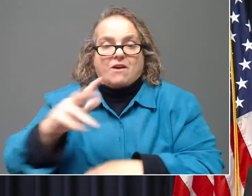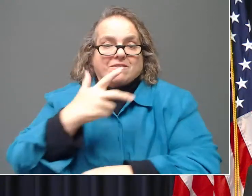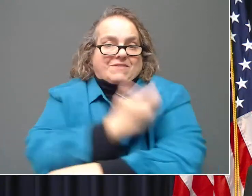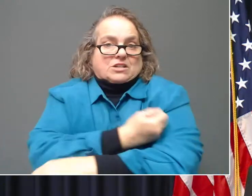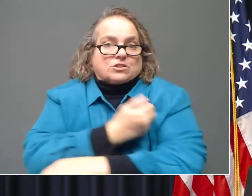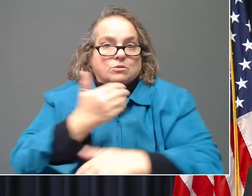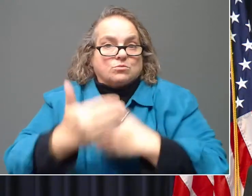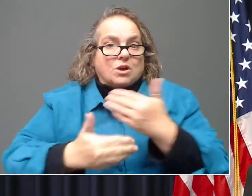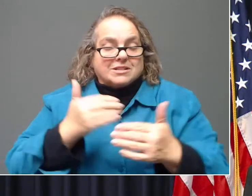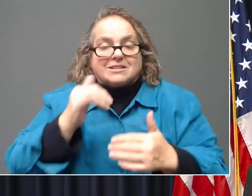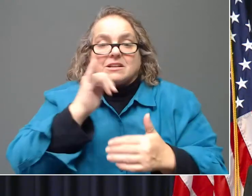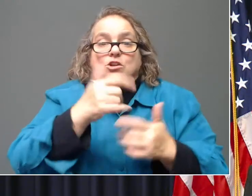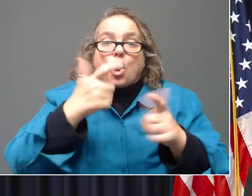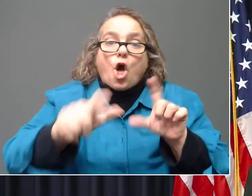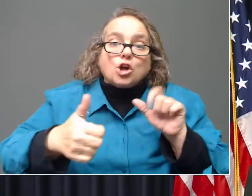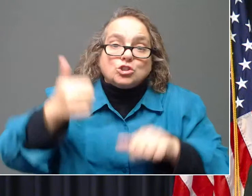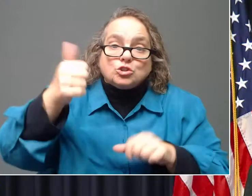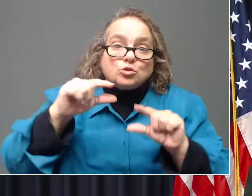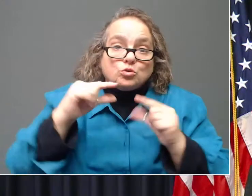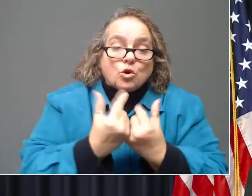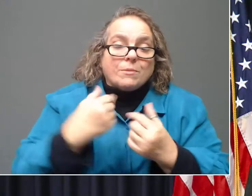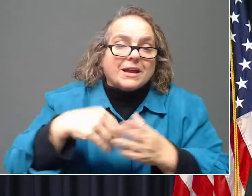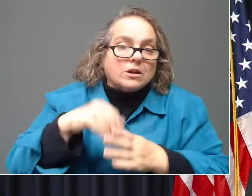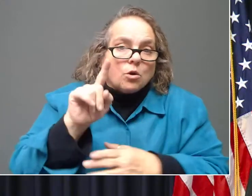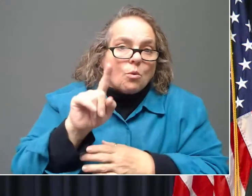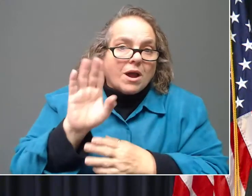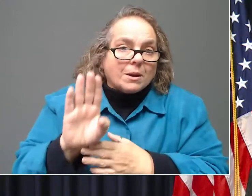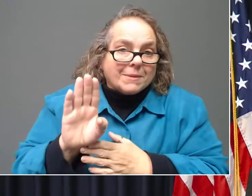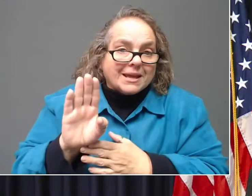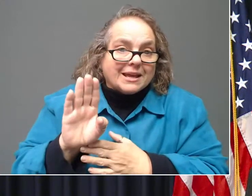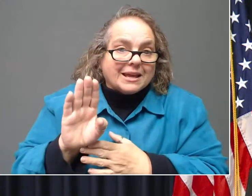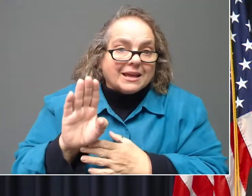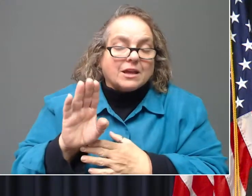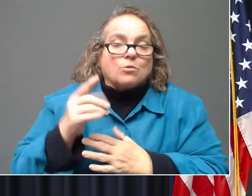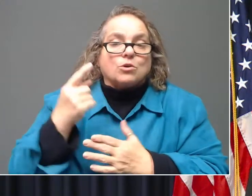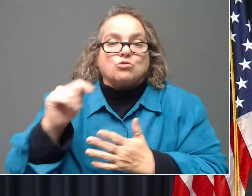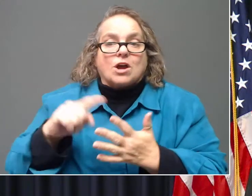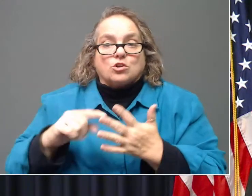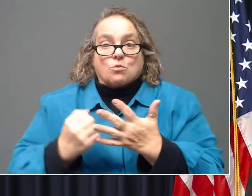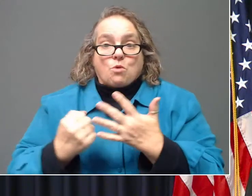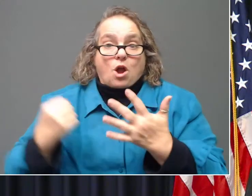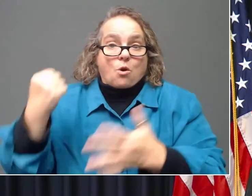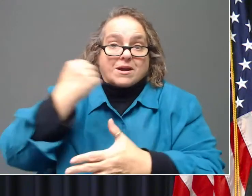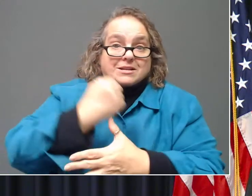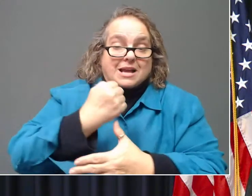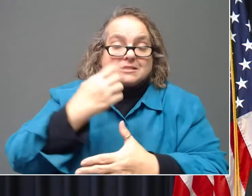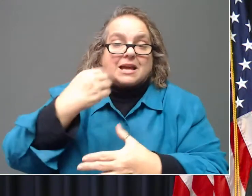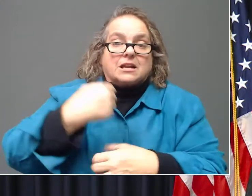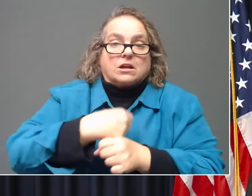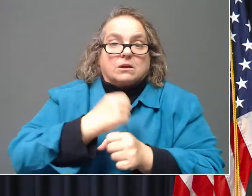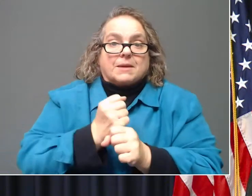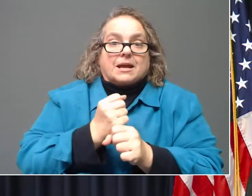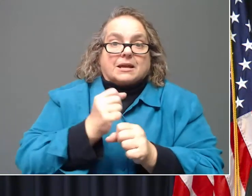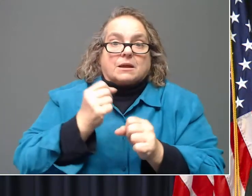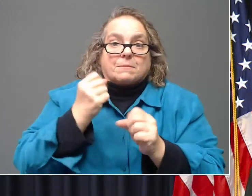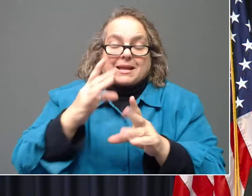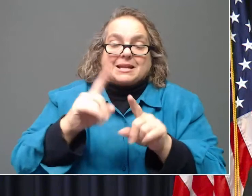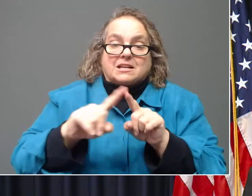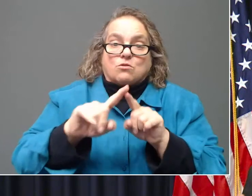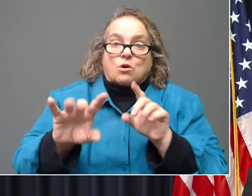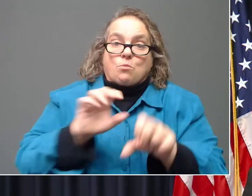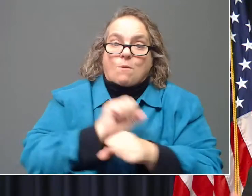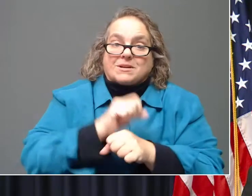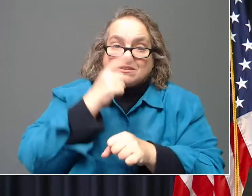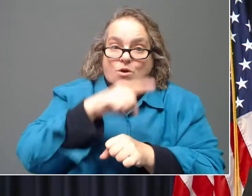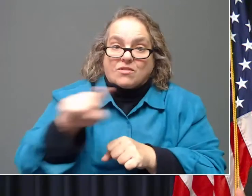group that is in 1B. It's trying to prioritize and create a number of appointments for them. But we believe that